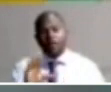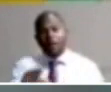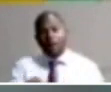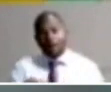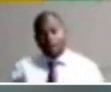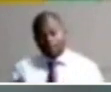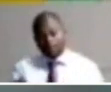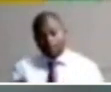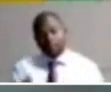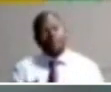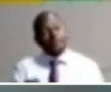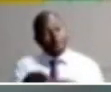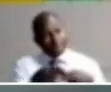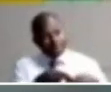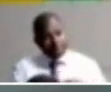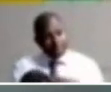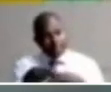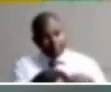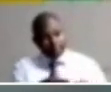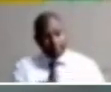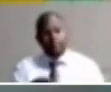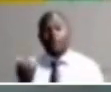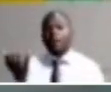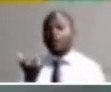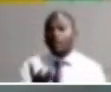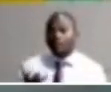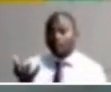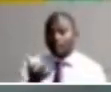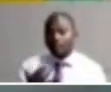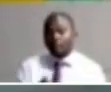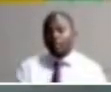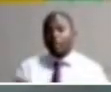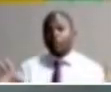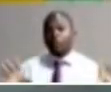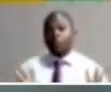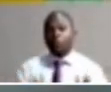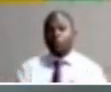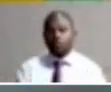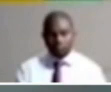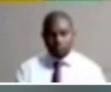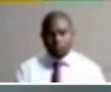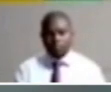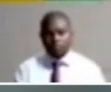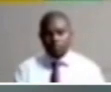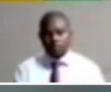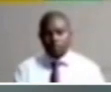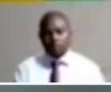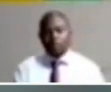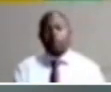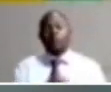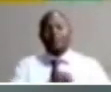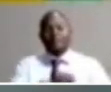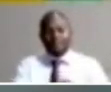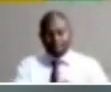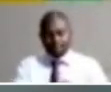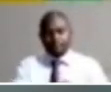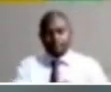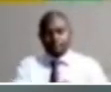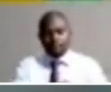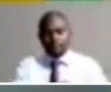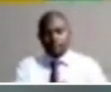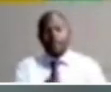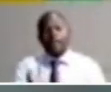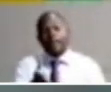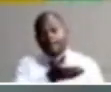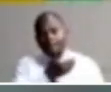After further careful analysis, we have come to the conclusion that to be on the safe side, it